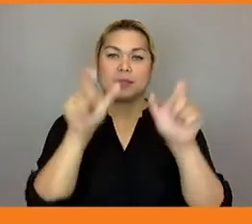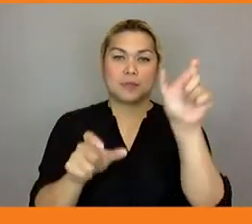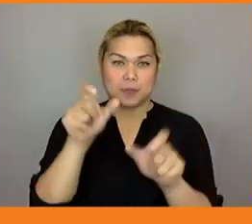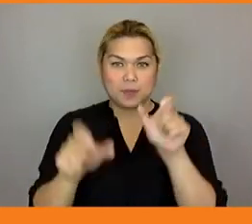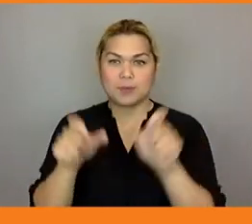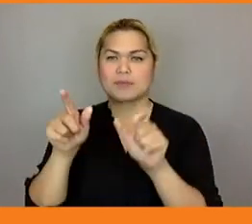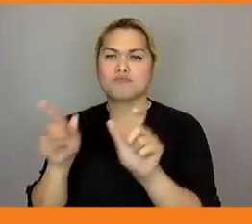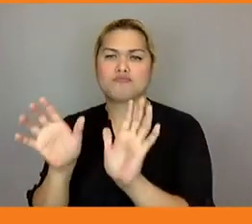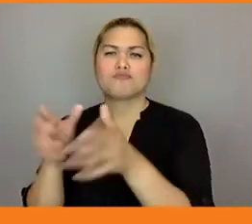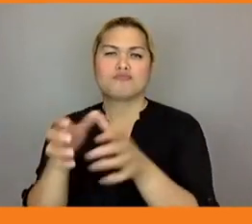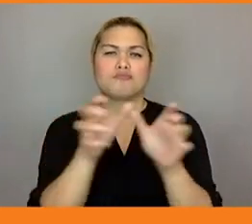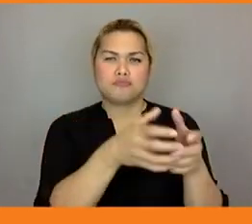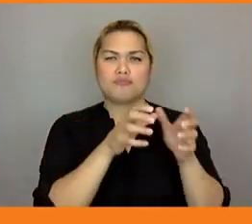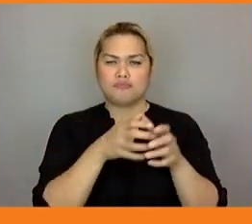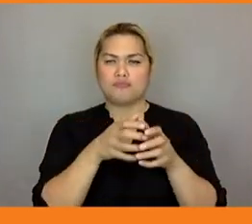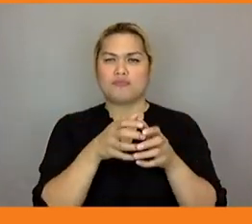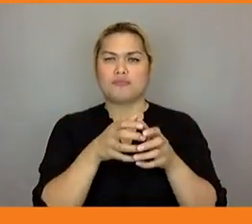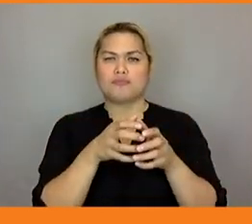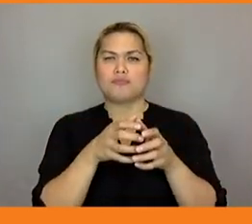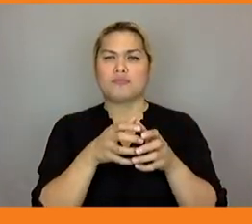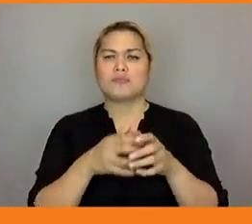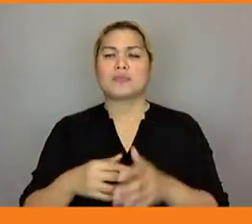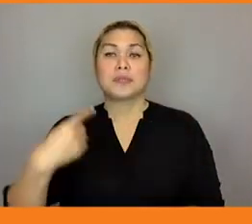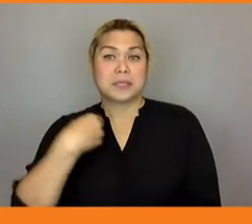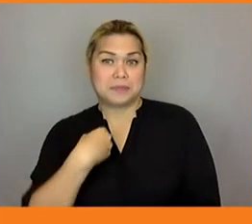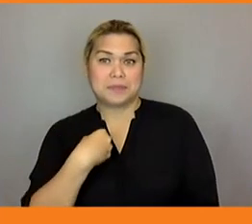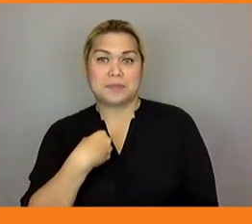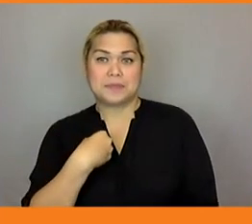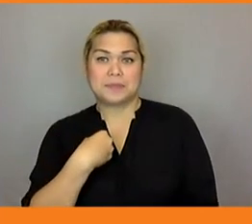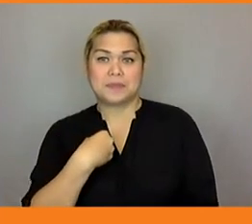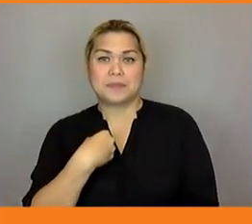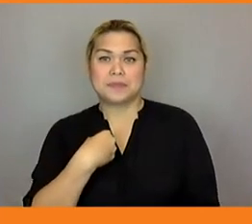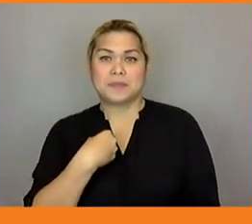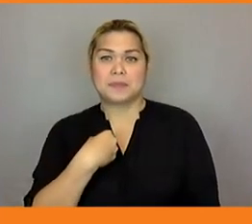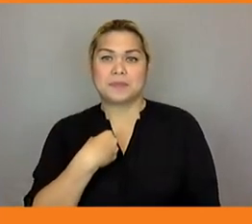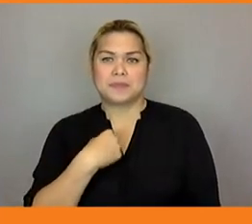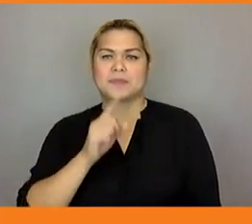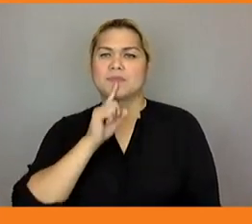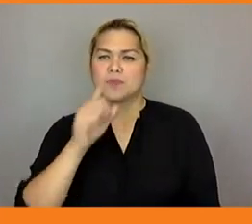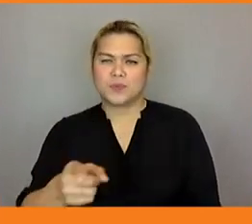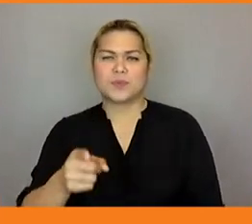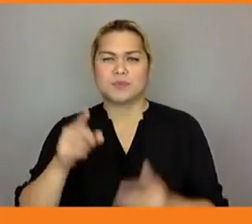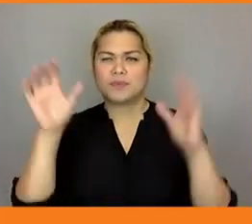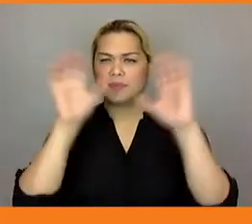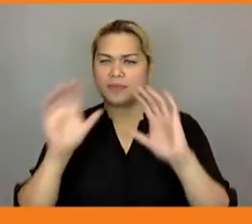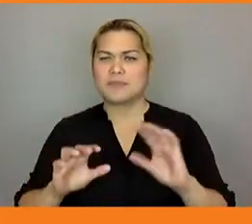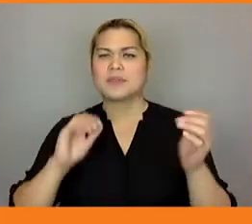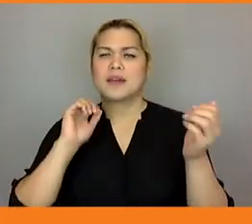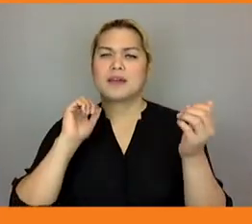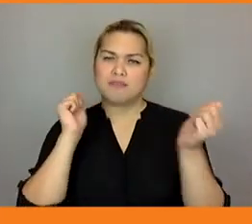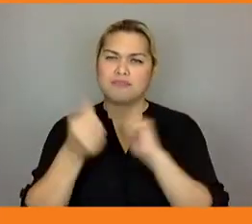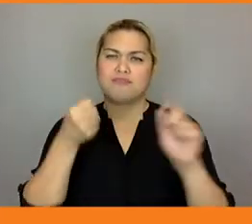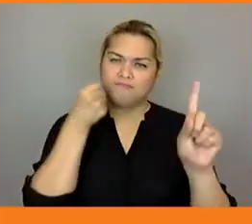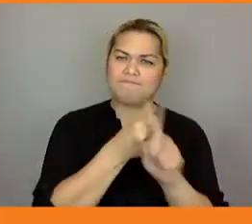which are adversely affected by low carbon transition. So we have to make sure